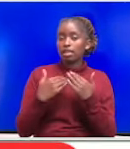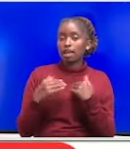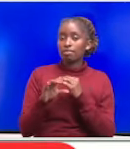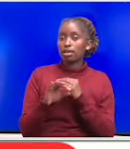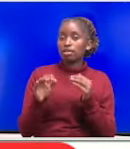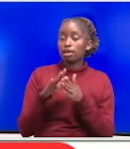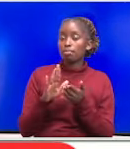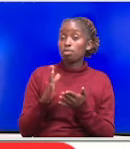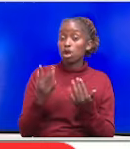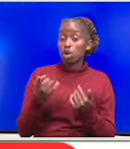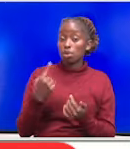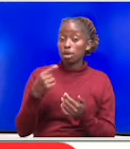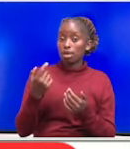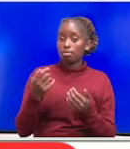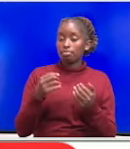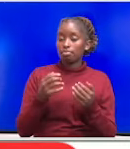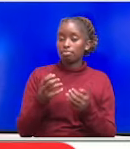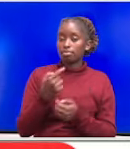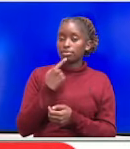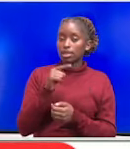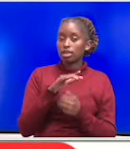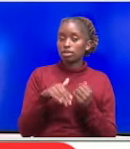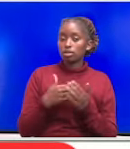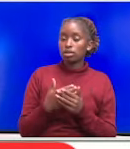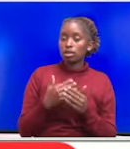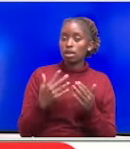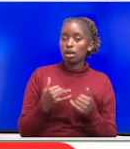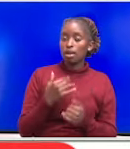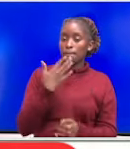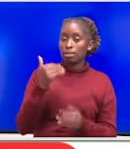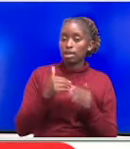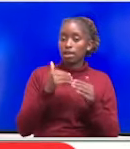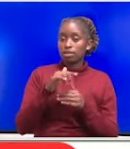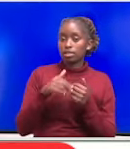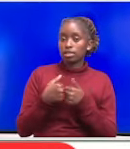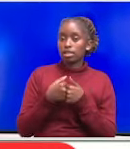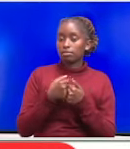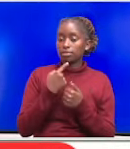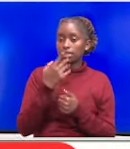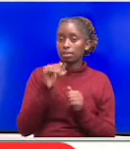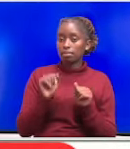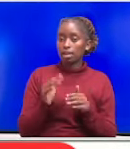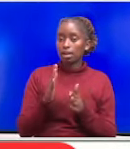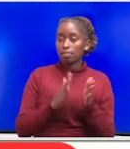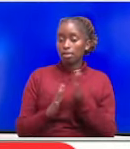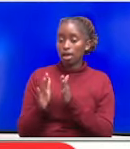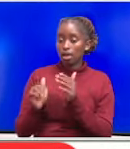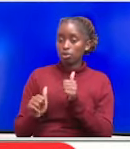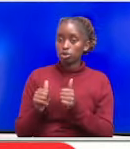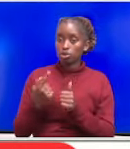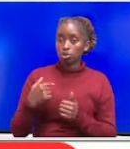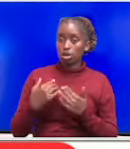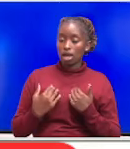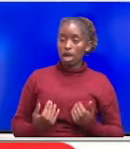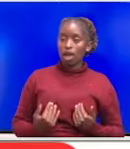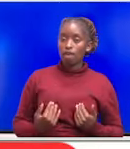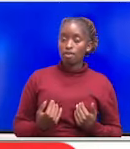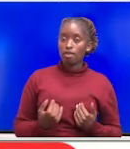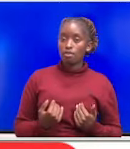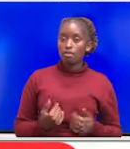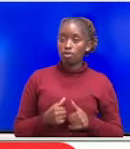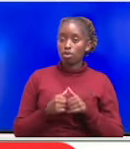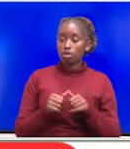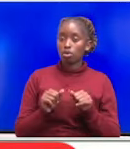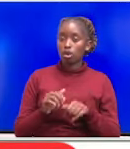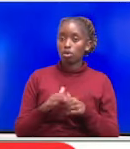those people so that at least after this tournament, we tell them the plan that we have that is empowering the boy child, that is